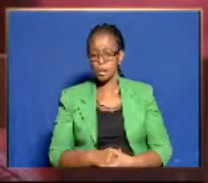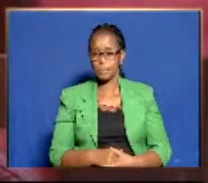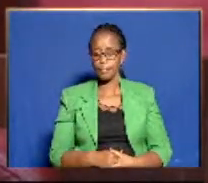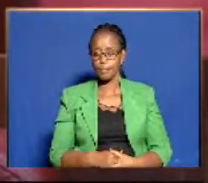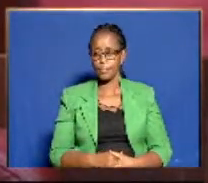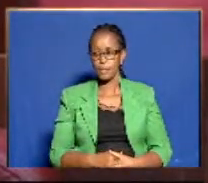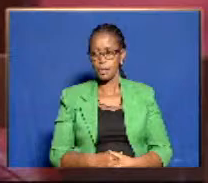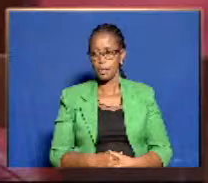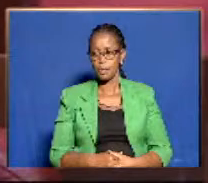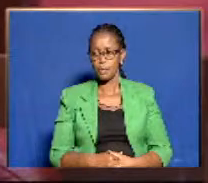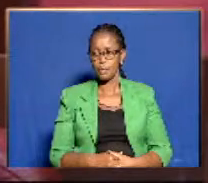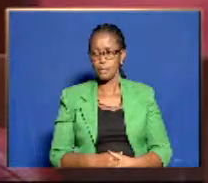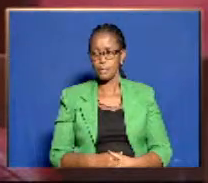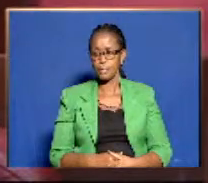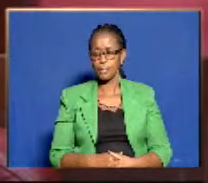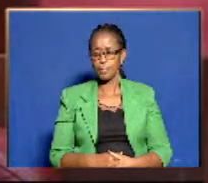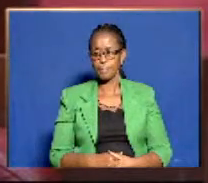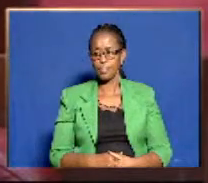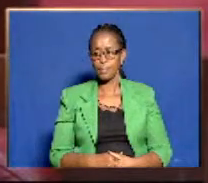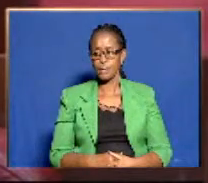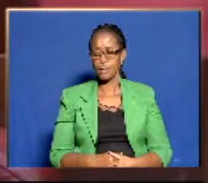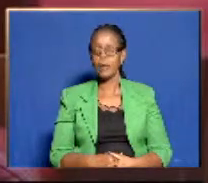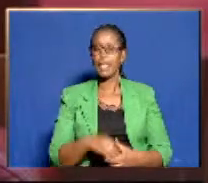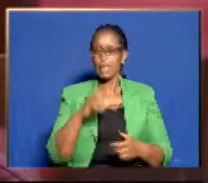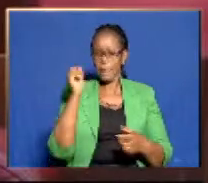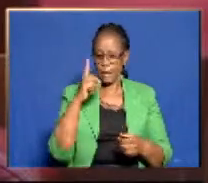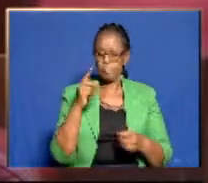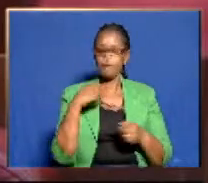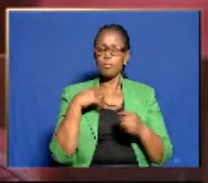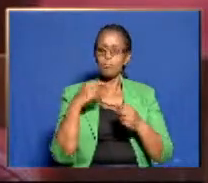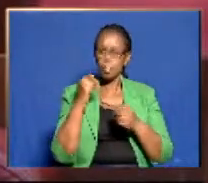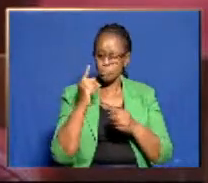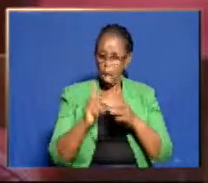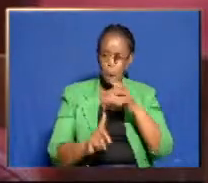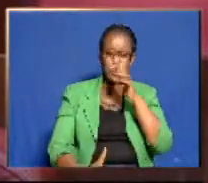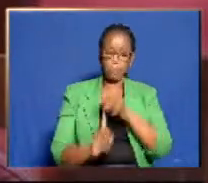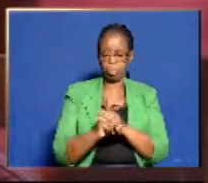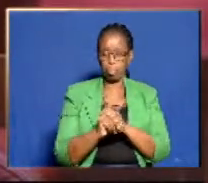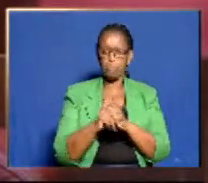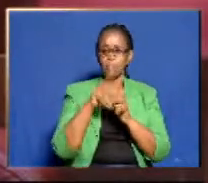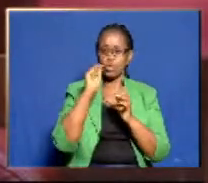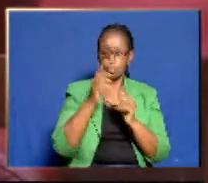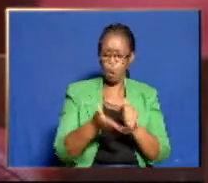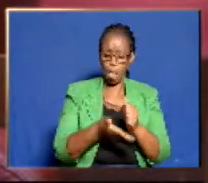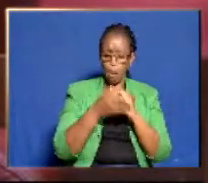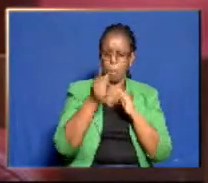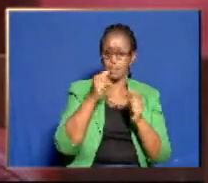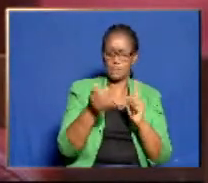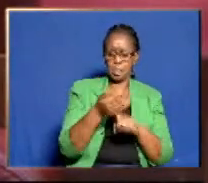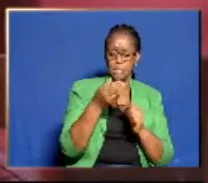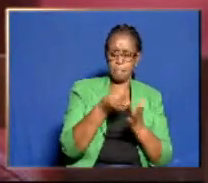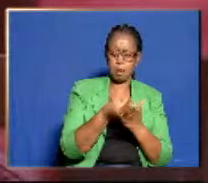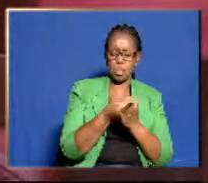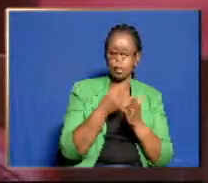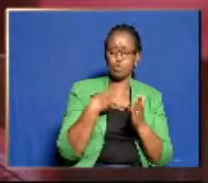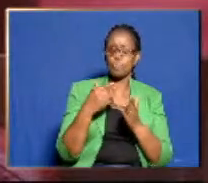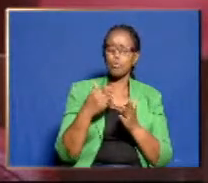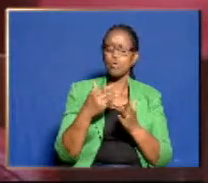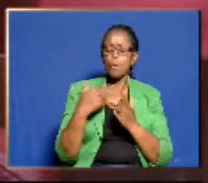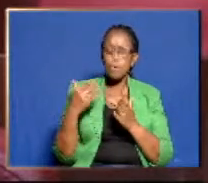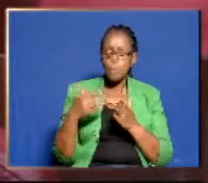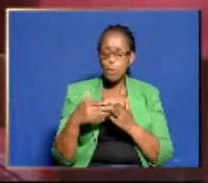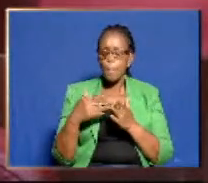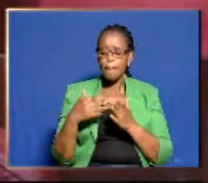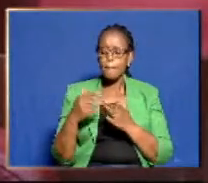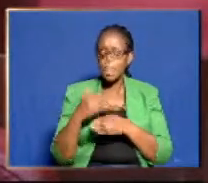opening the ceiling will make us get our road awarded quickly, if opening the ceiling will make Kenyans